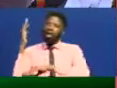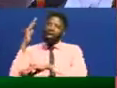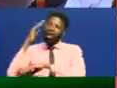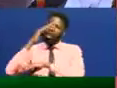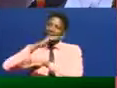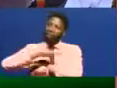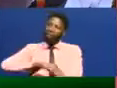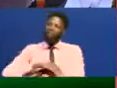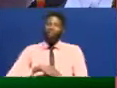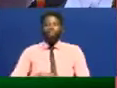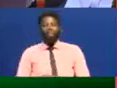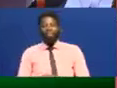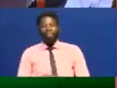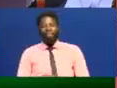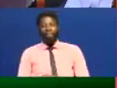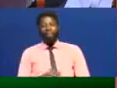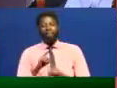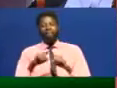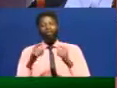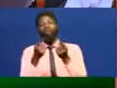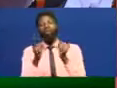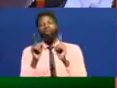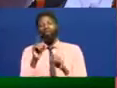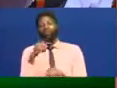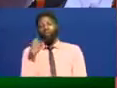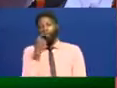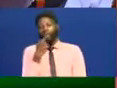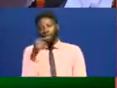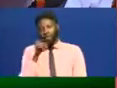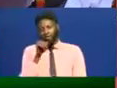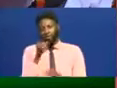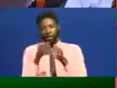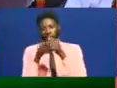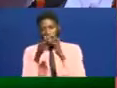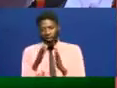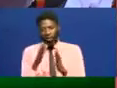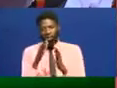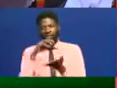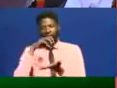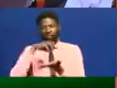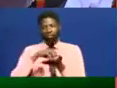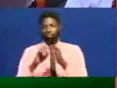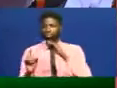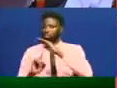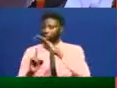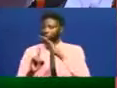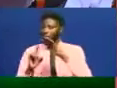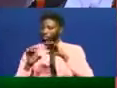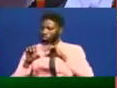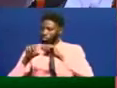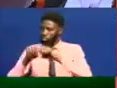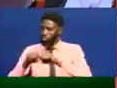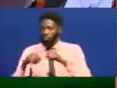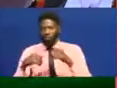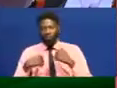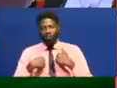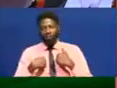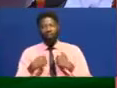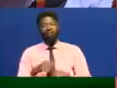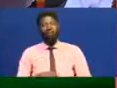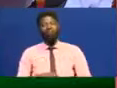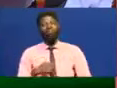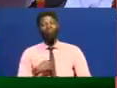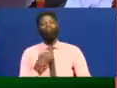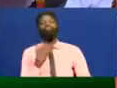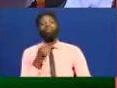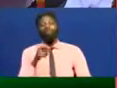But all of you who populate and occupy positions of leadership in this ministry, I want you to know today that what we celebrate